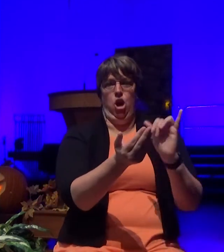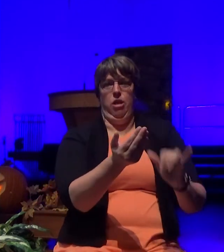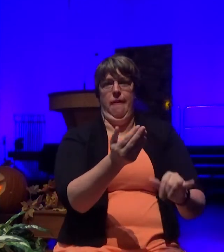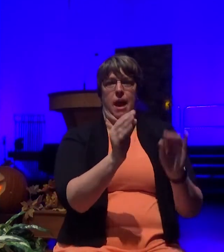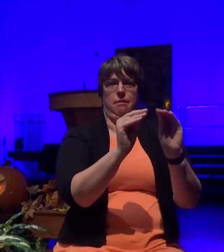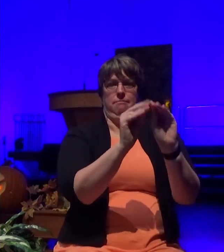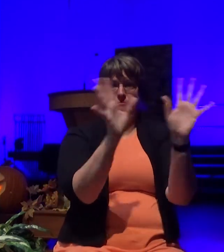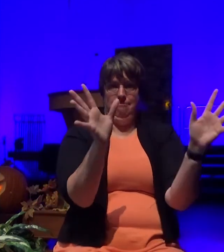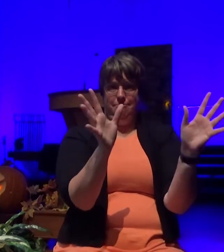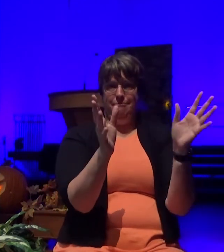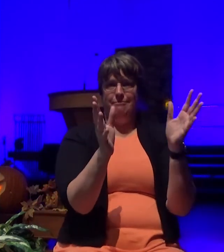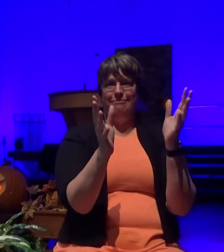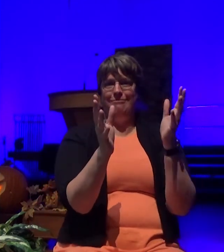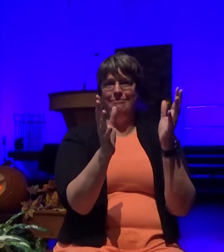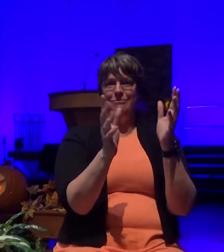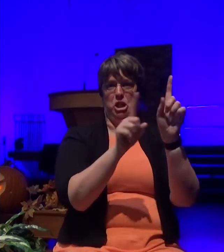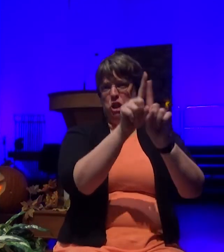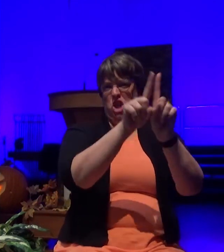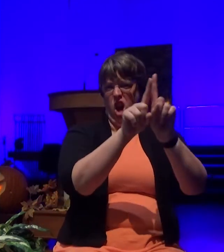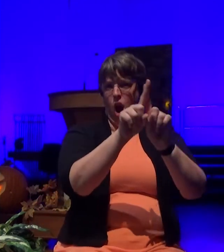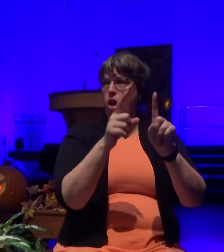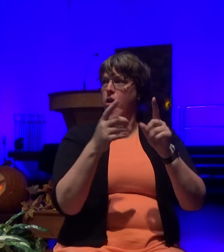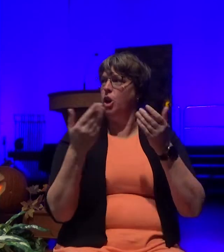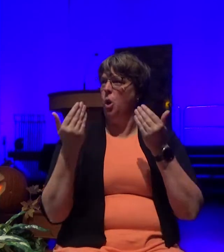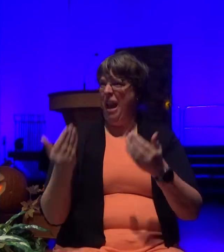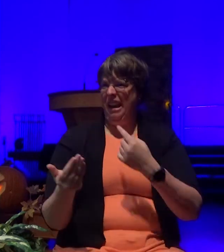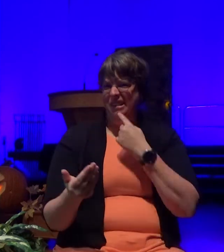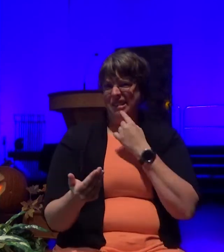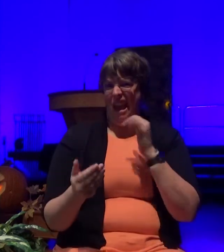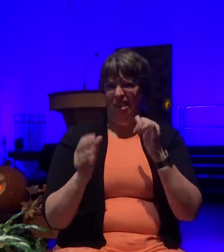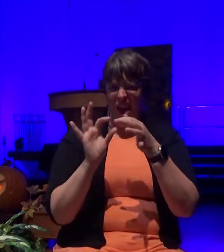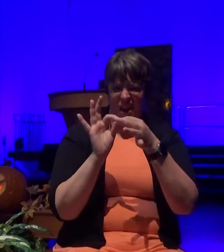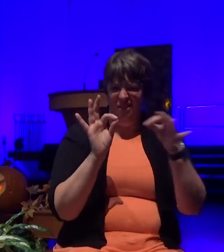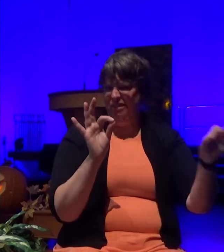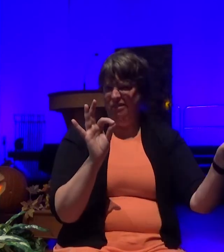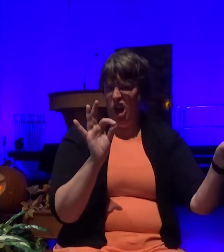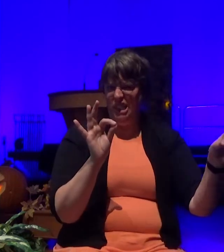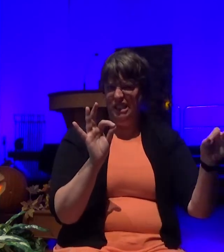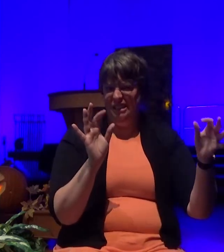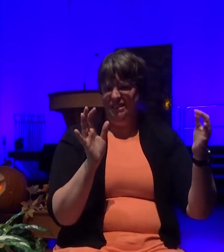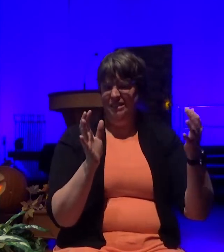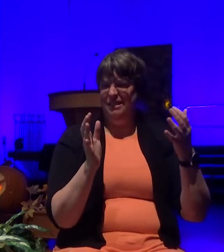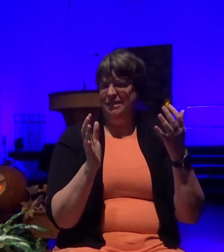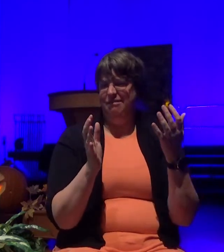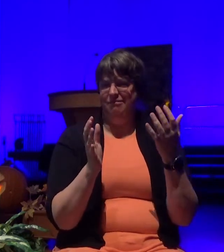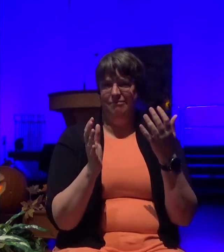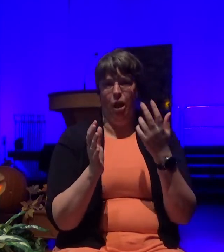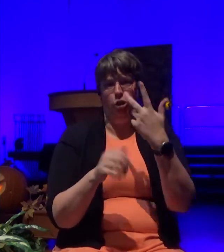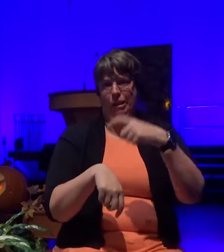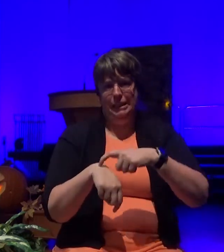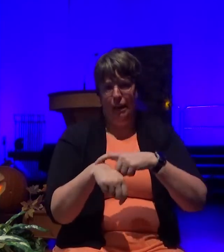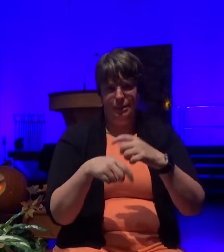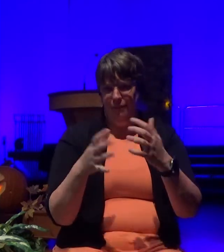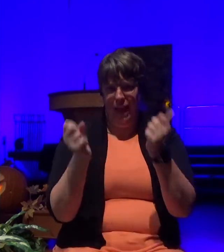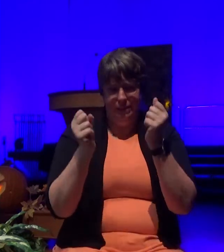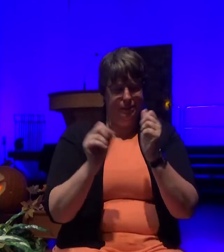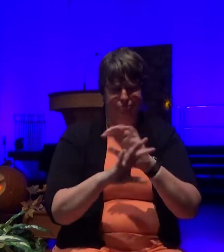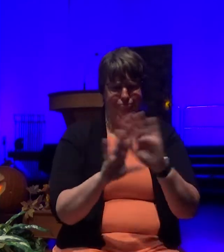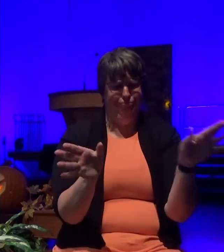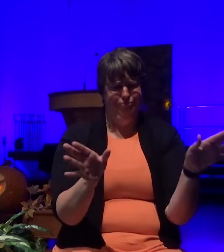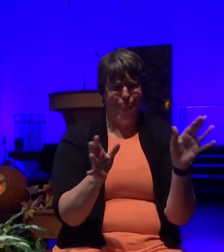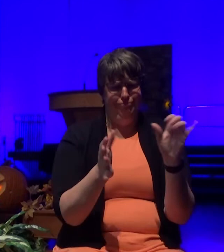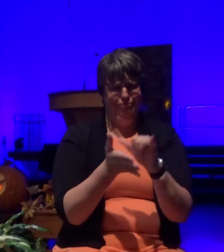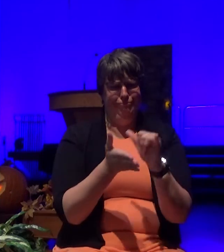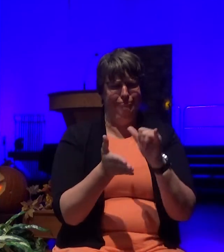to say it 3 times fast. Go right ahead. I challenge you. We shine by speaking our truth. We shine by allowing